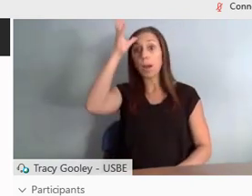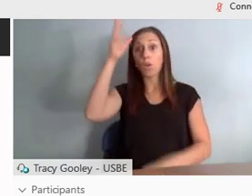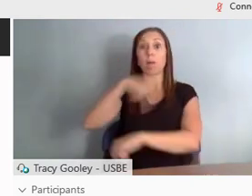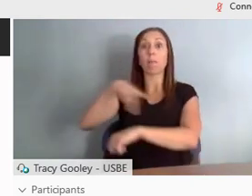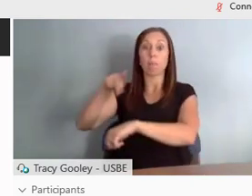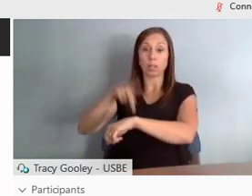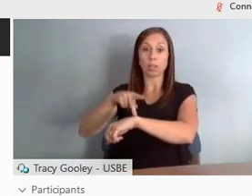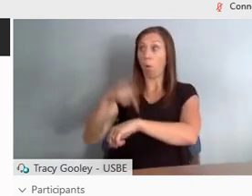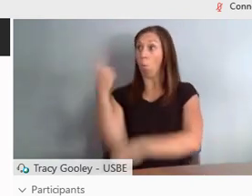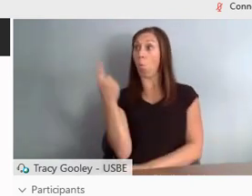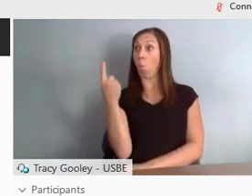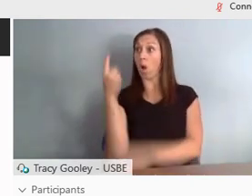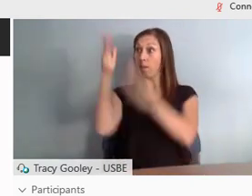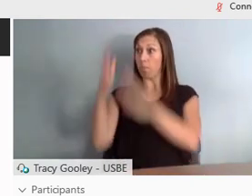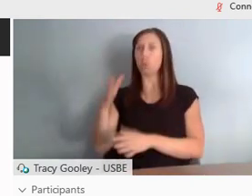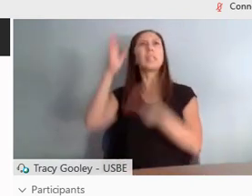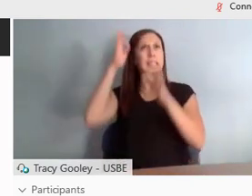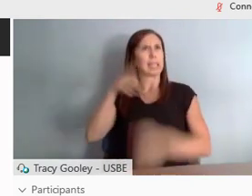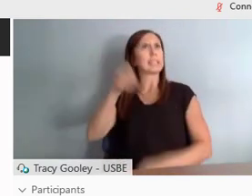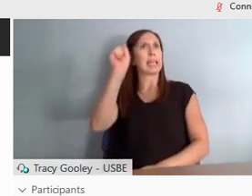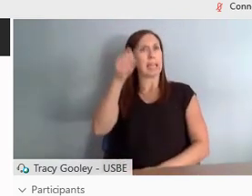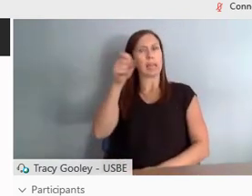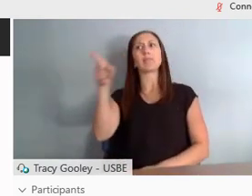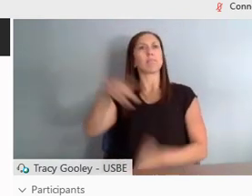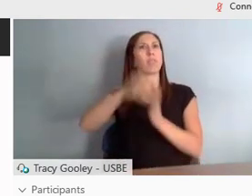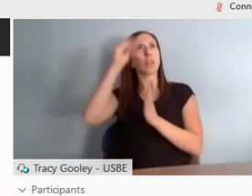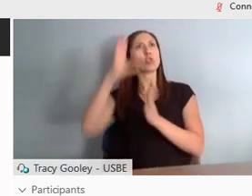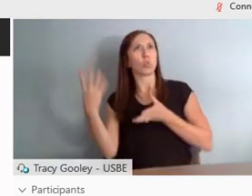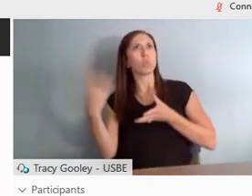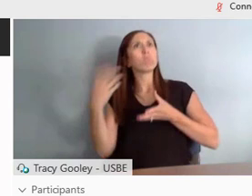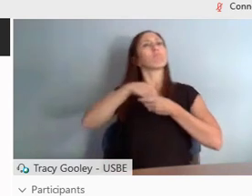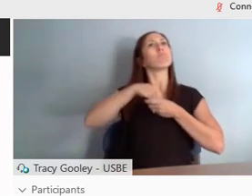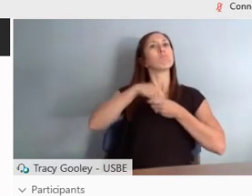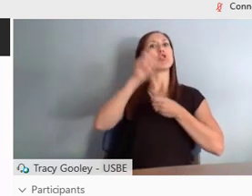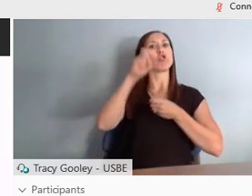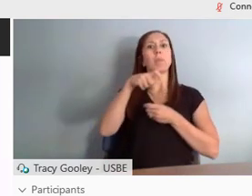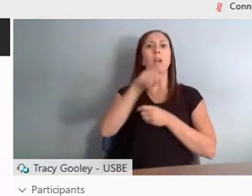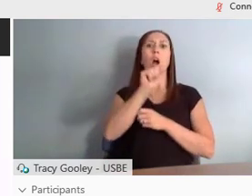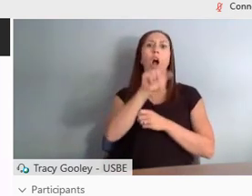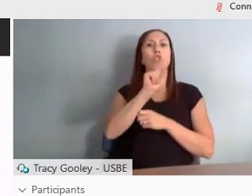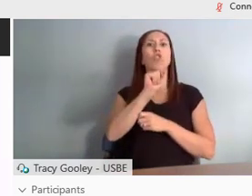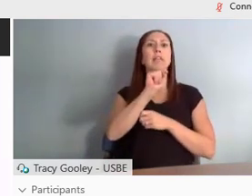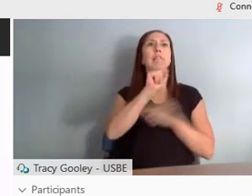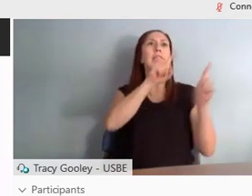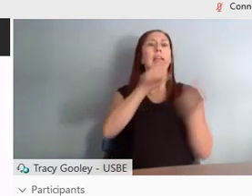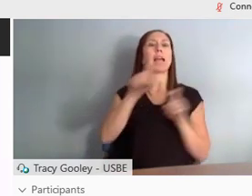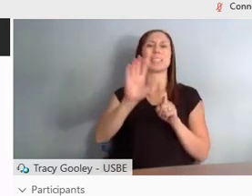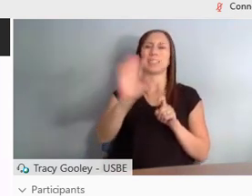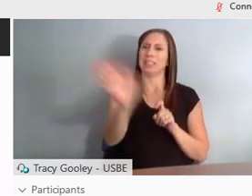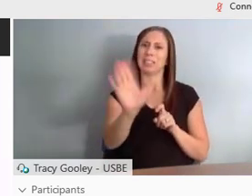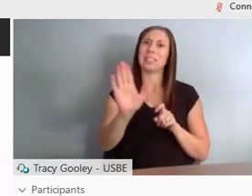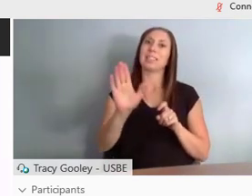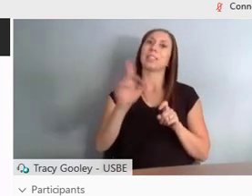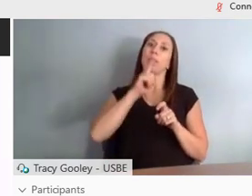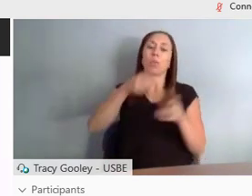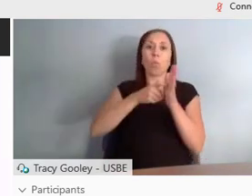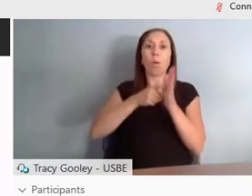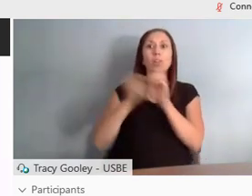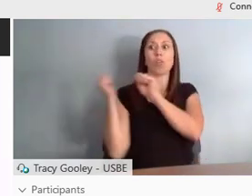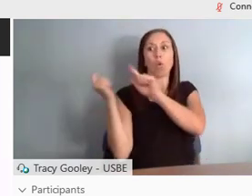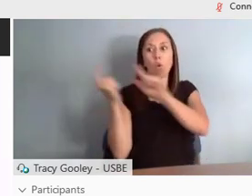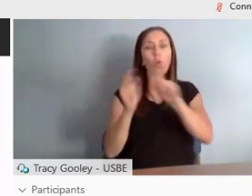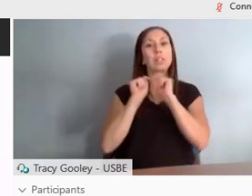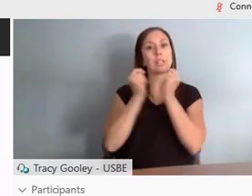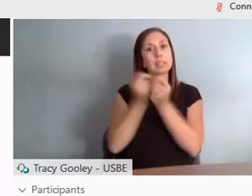right, unilaterally could not determine that a student participates in an alternate assessment. It's a team decision. And